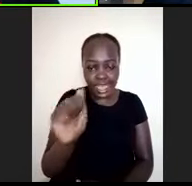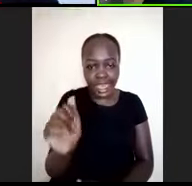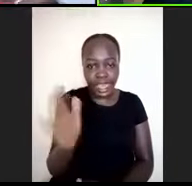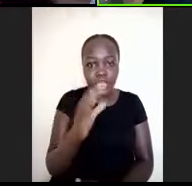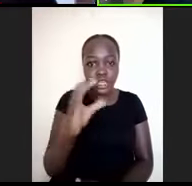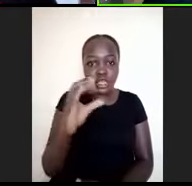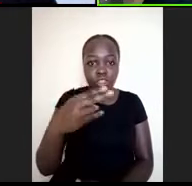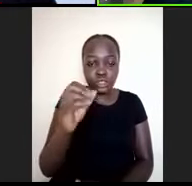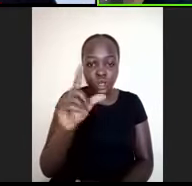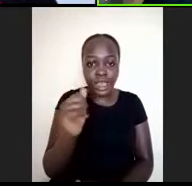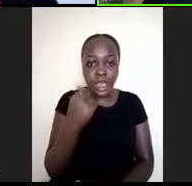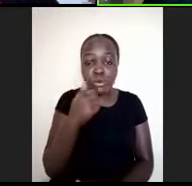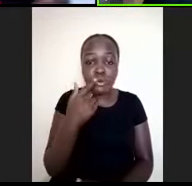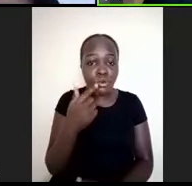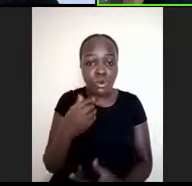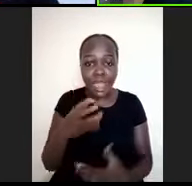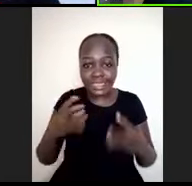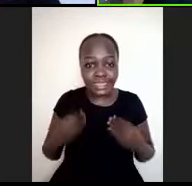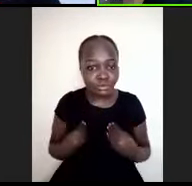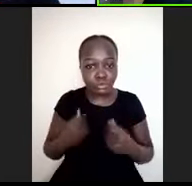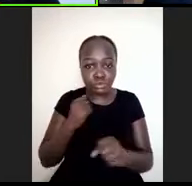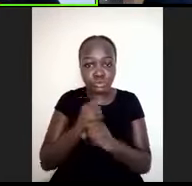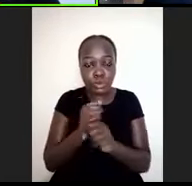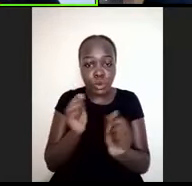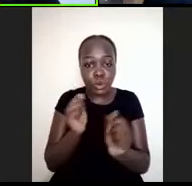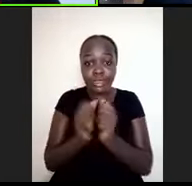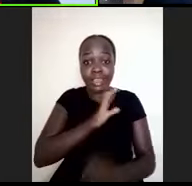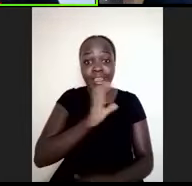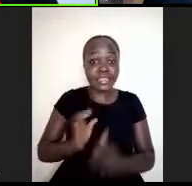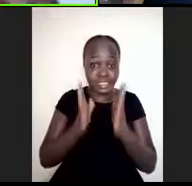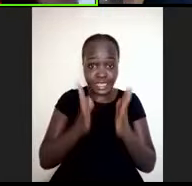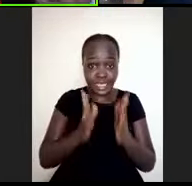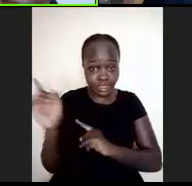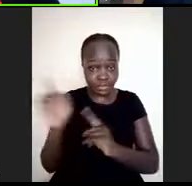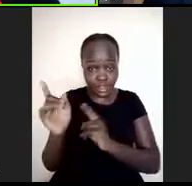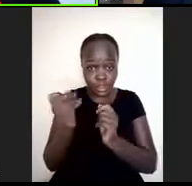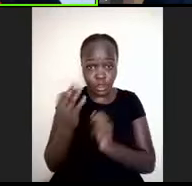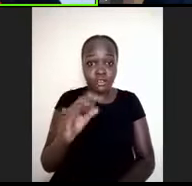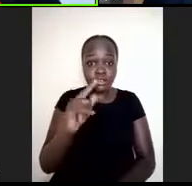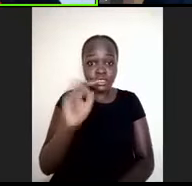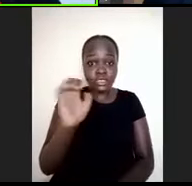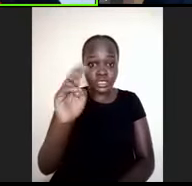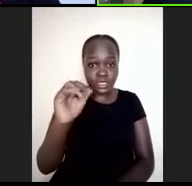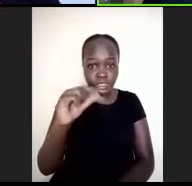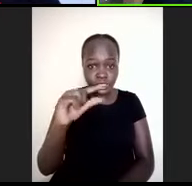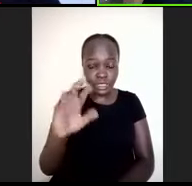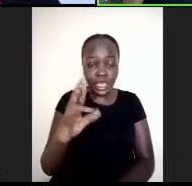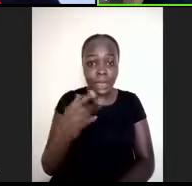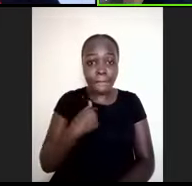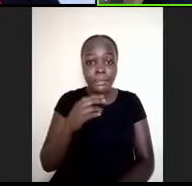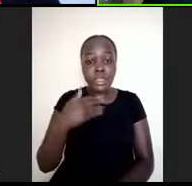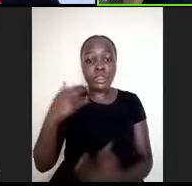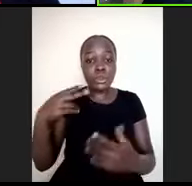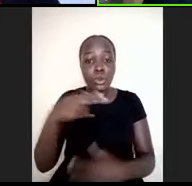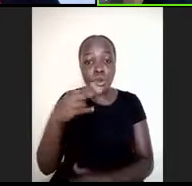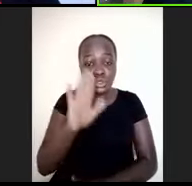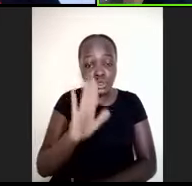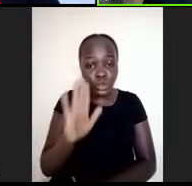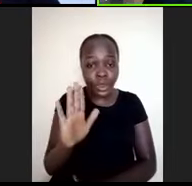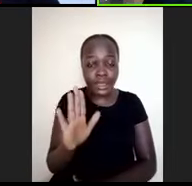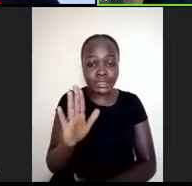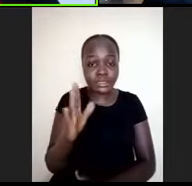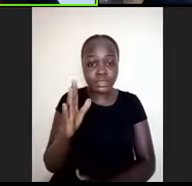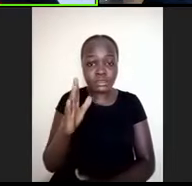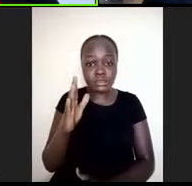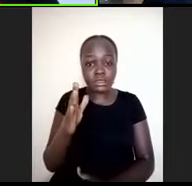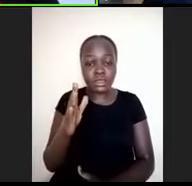authored books to do with a Christian journey of a teenager. So I'm your host this afternoon, Pauline, and we have our